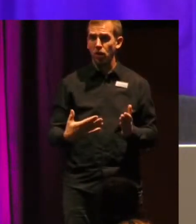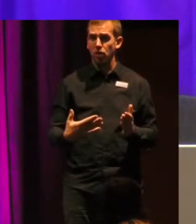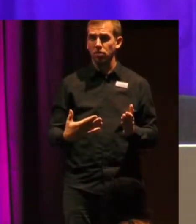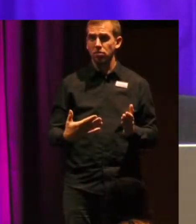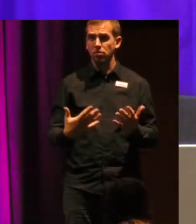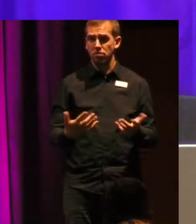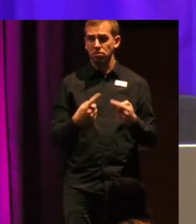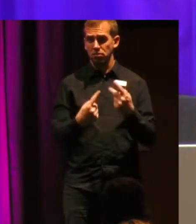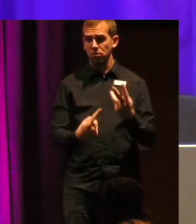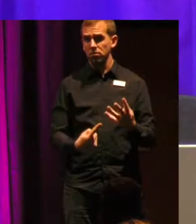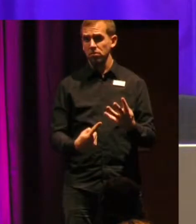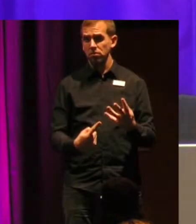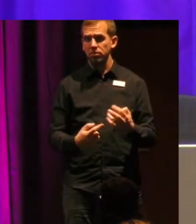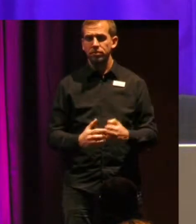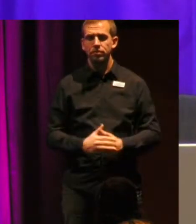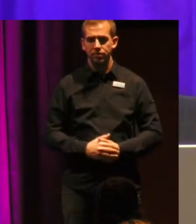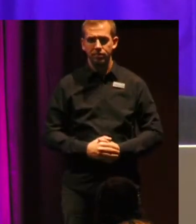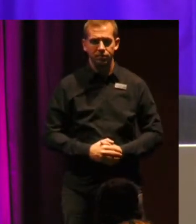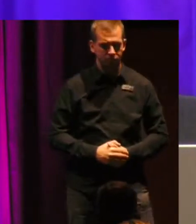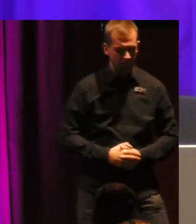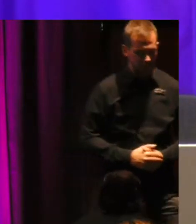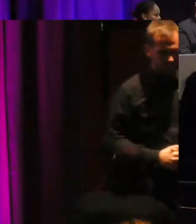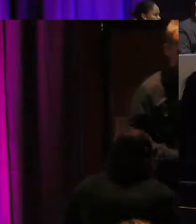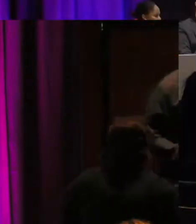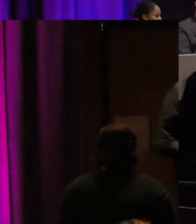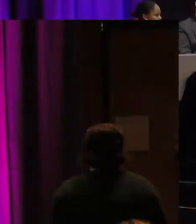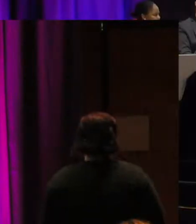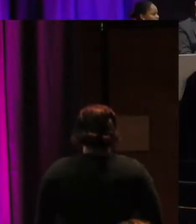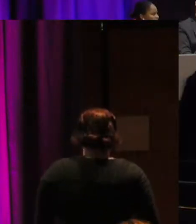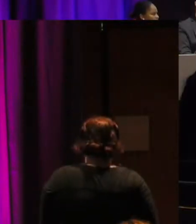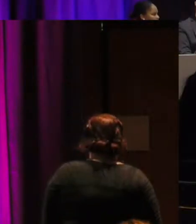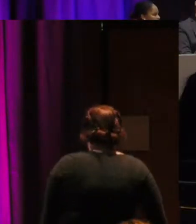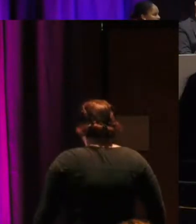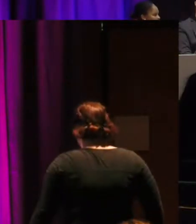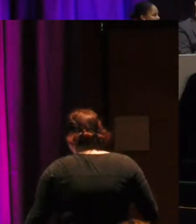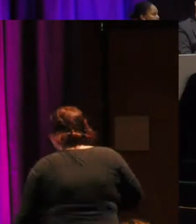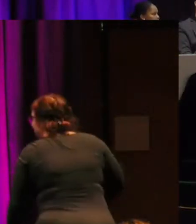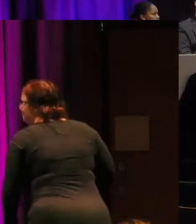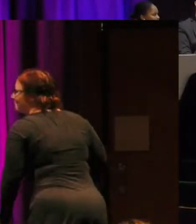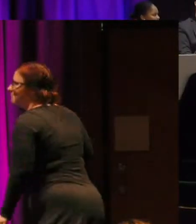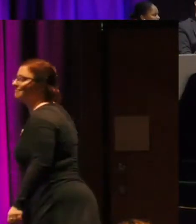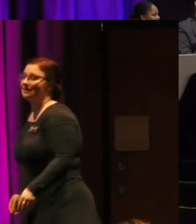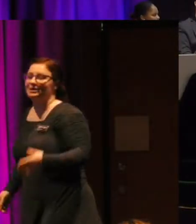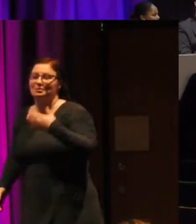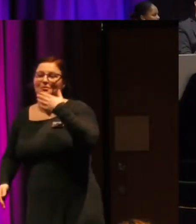as press as well. And I think, that's a good point to stop there on, because